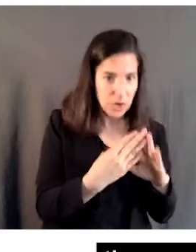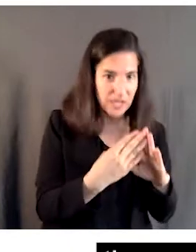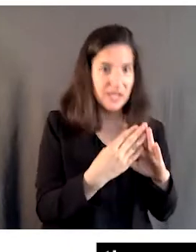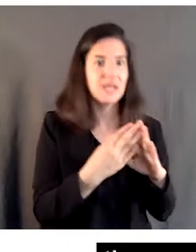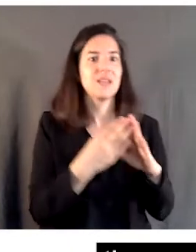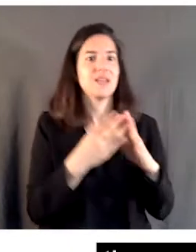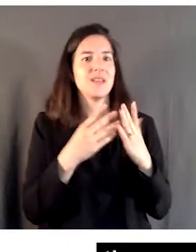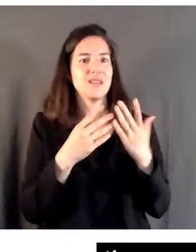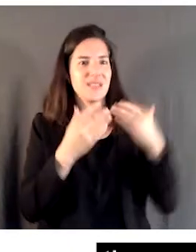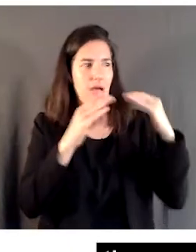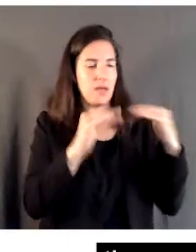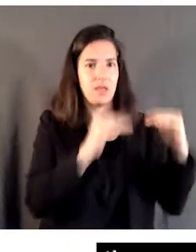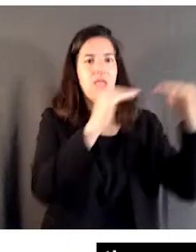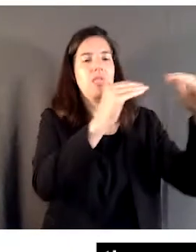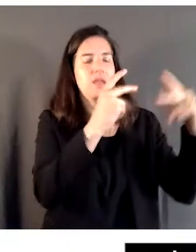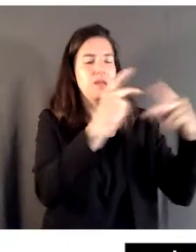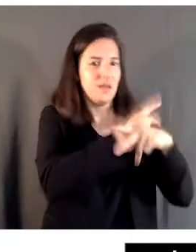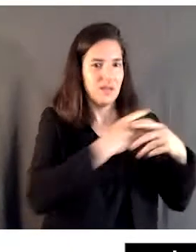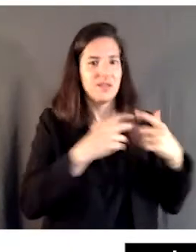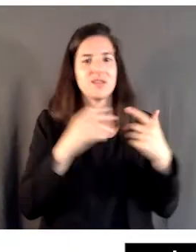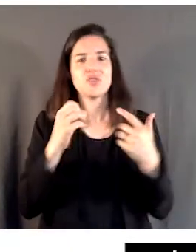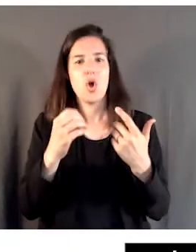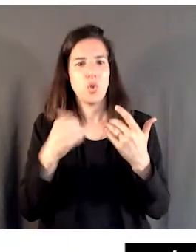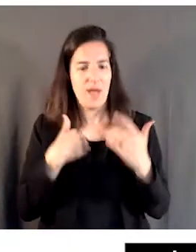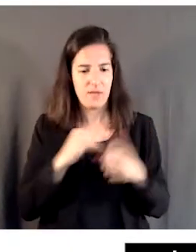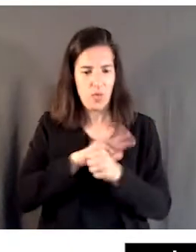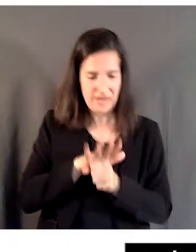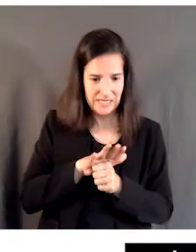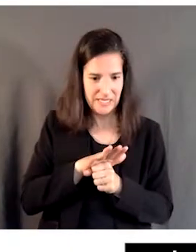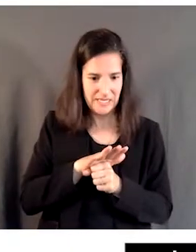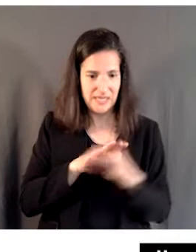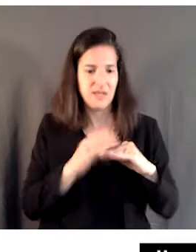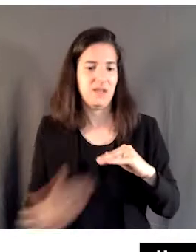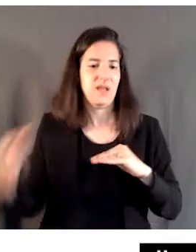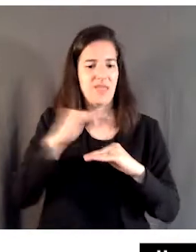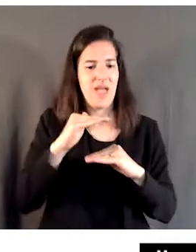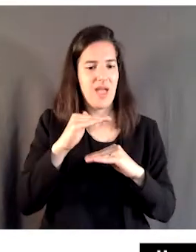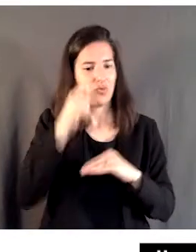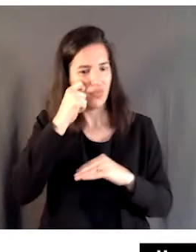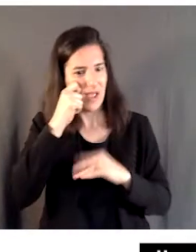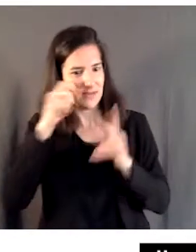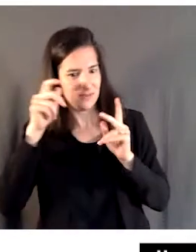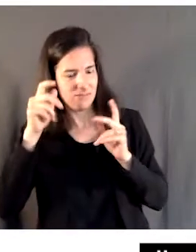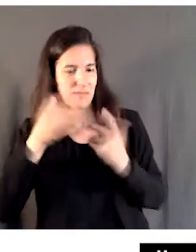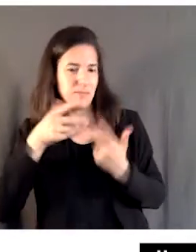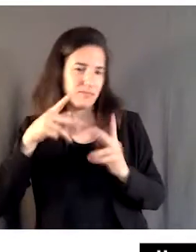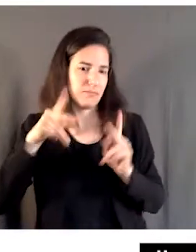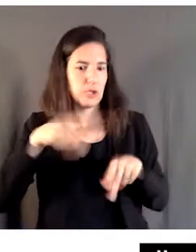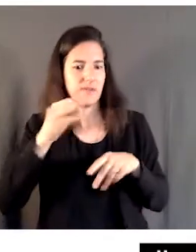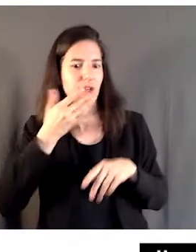have layers. We have COVID-19, we have a racialized person, then we have someone with a disability, and stack that on